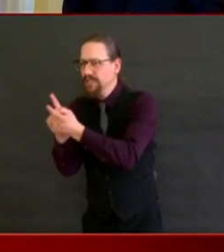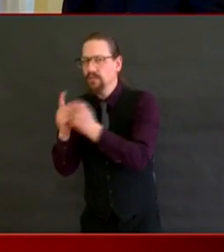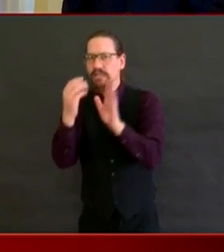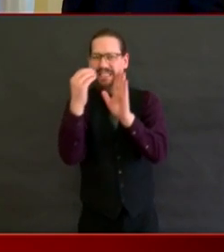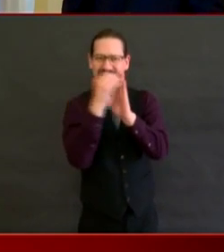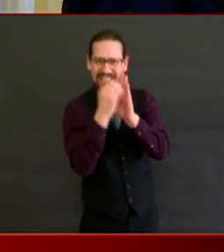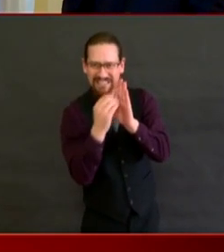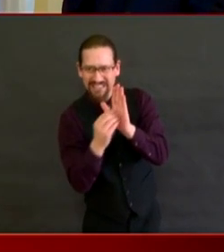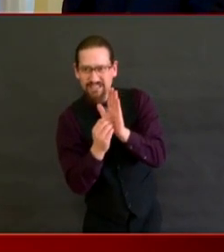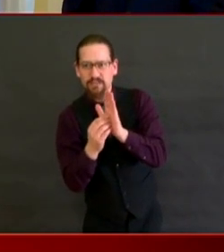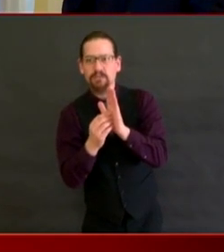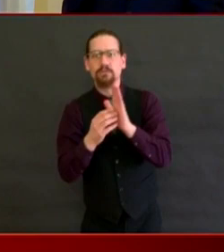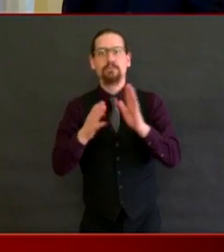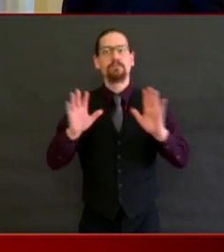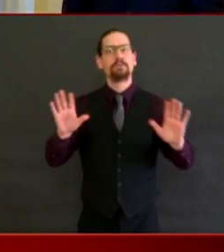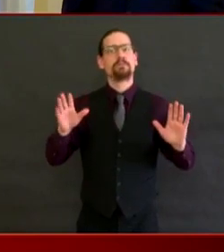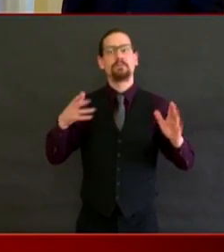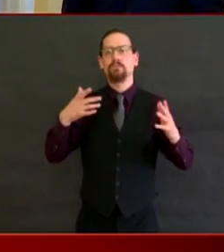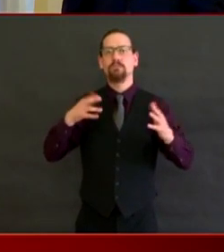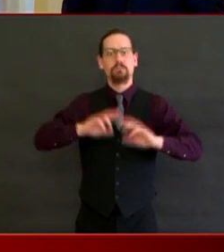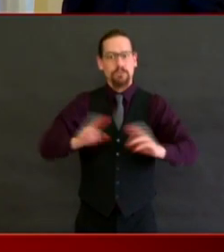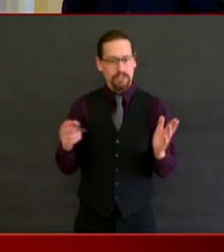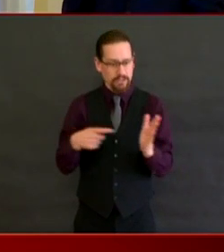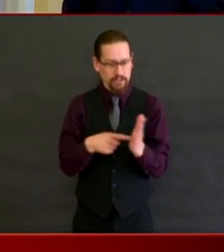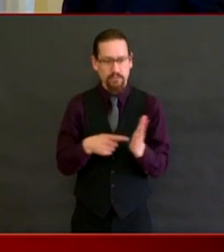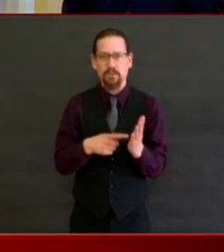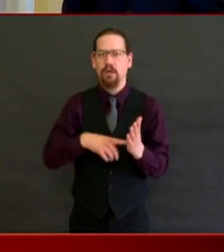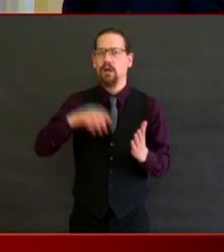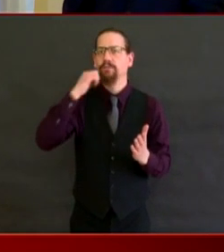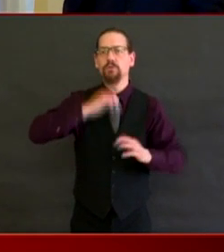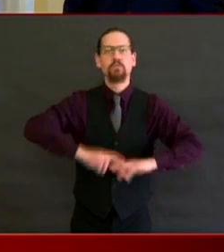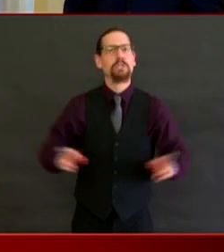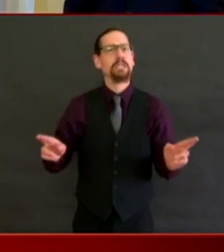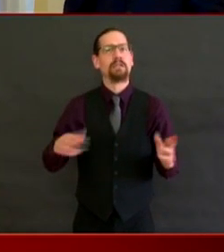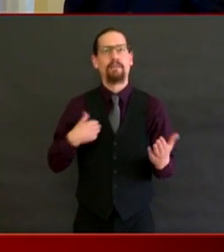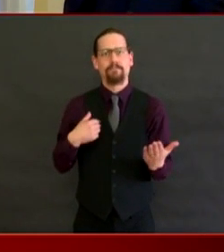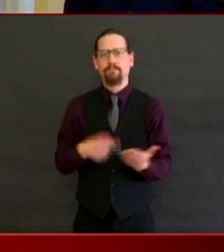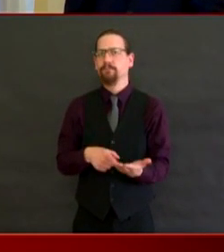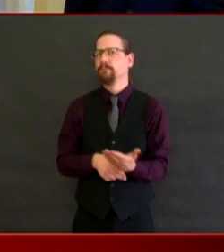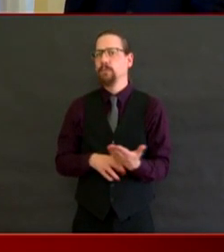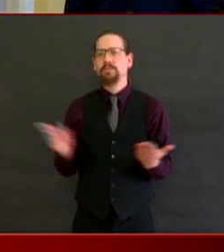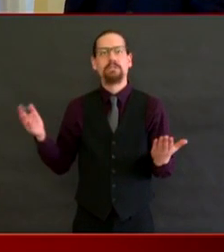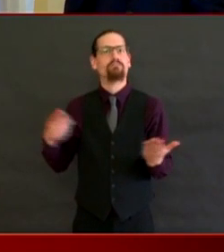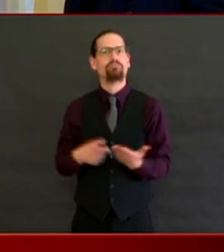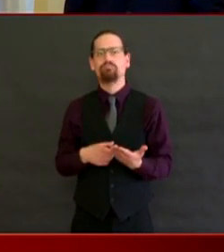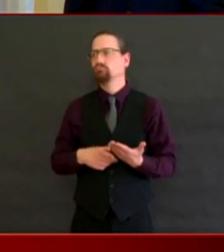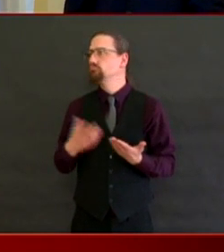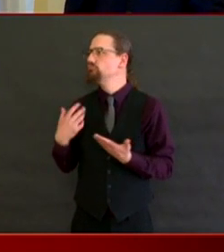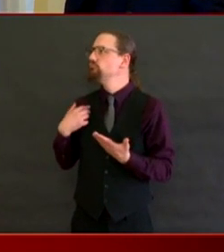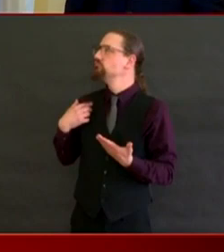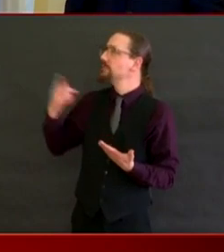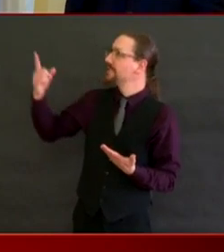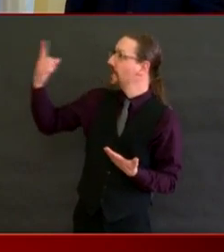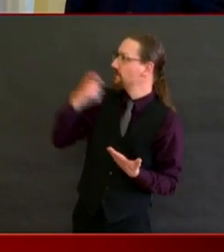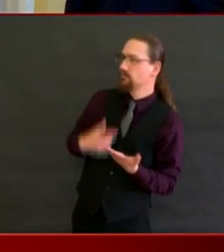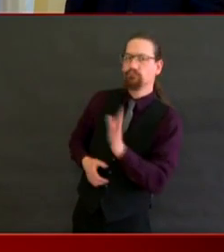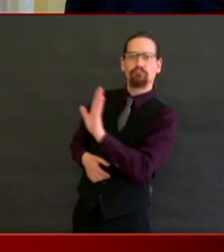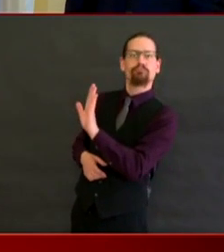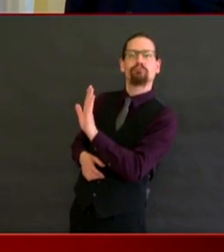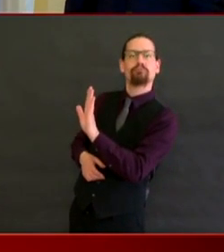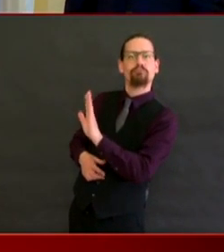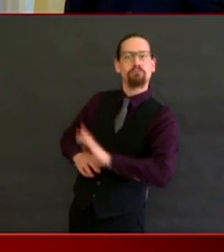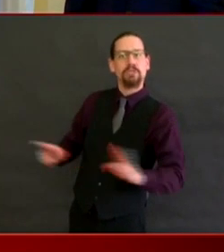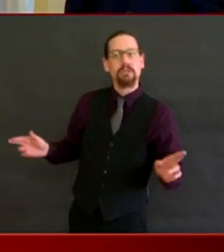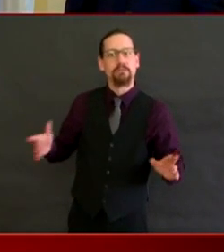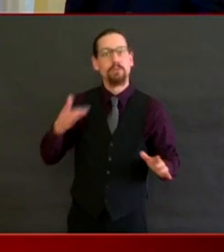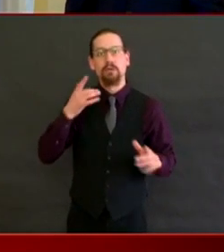of the people that you have contacted, so we can accelerate our ability to do the contact tracing and really be pinpointed in